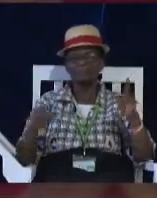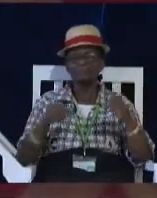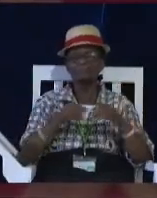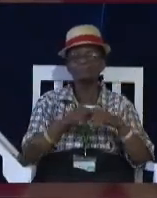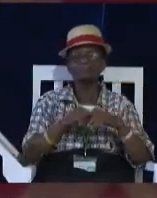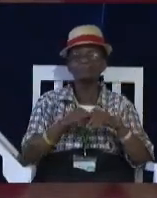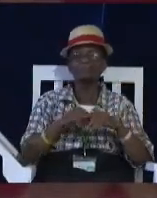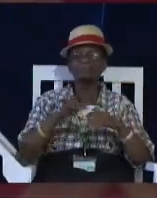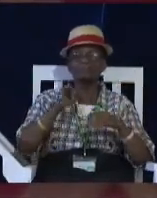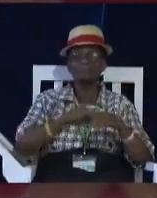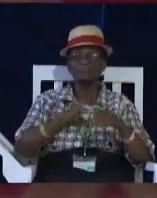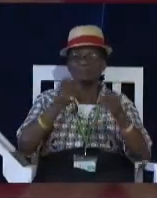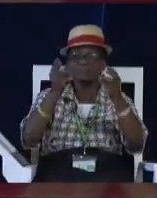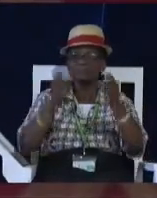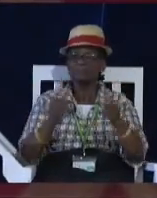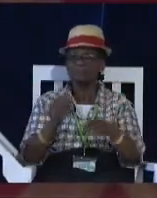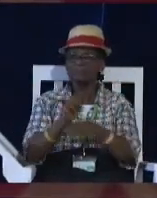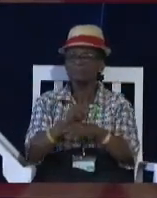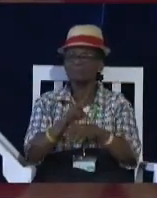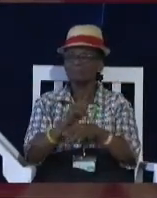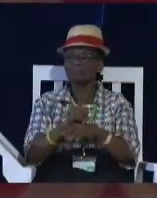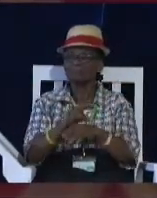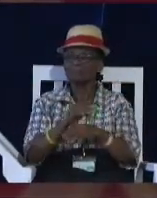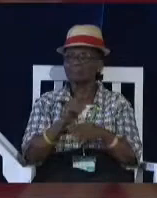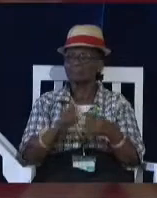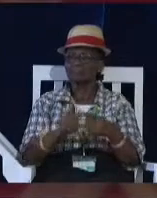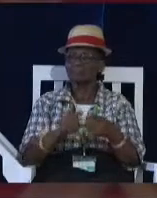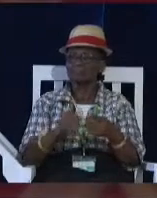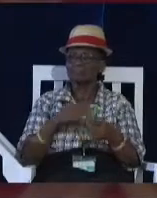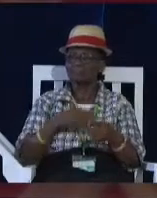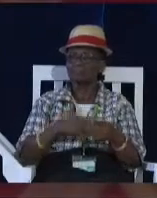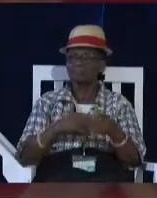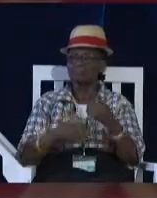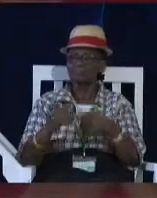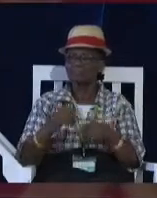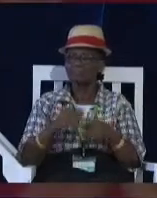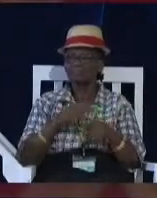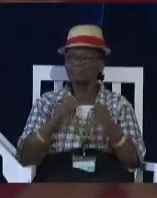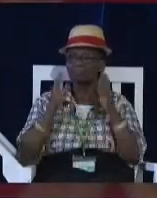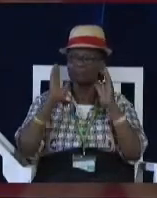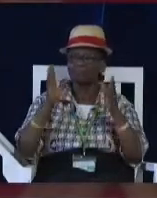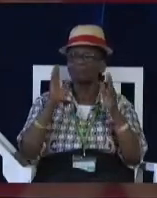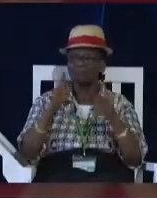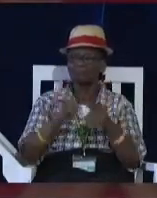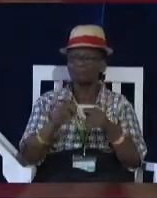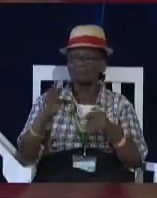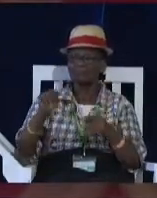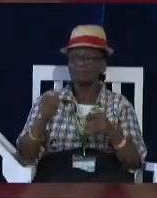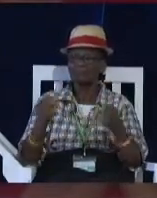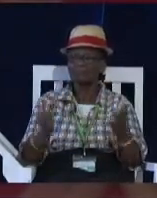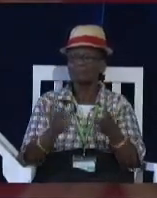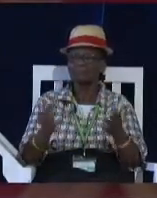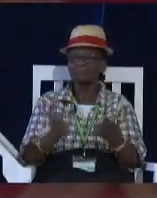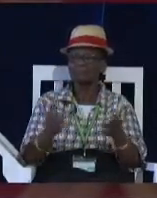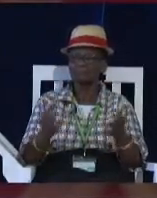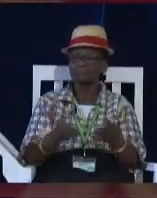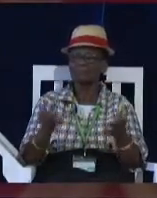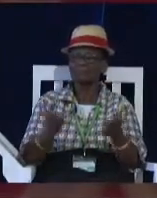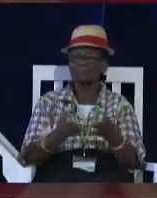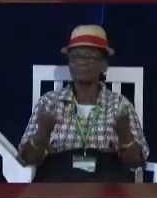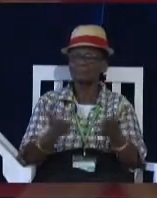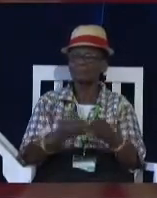I want the counselors to please come. Come and attend to them here. Counselors, could you come very